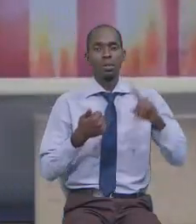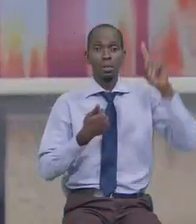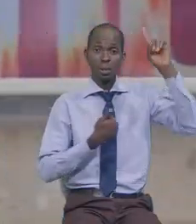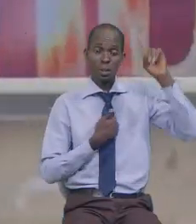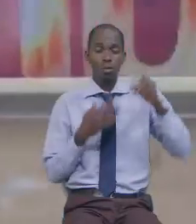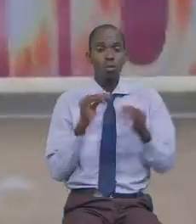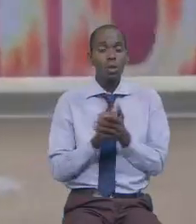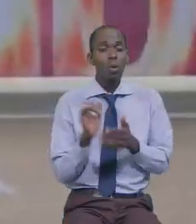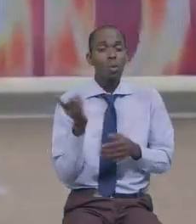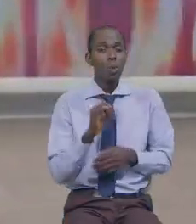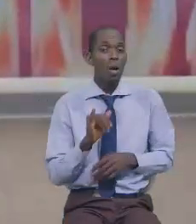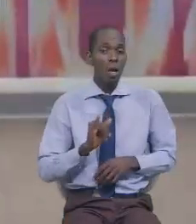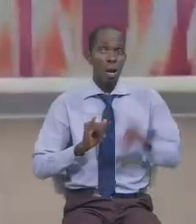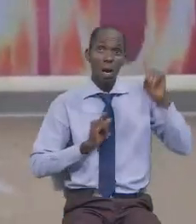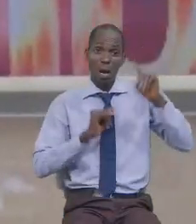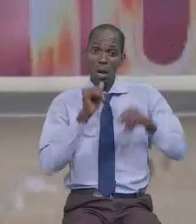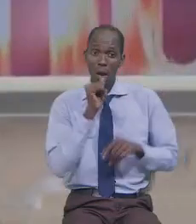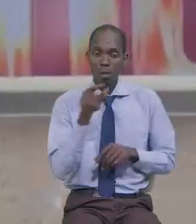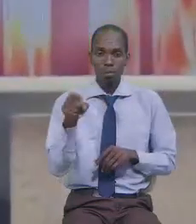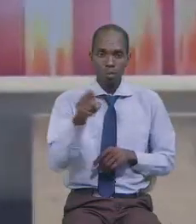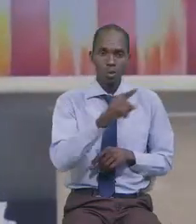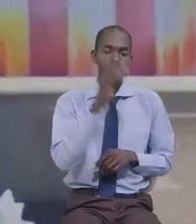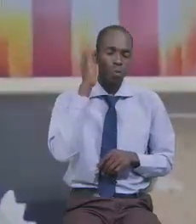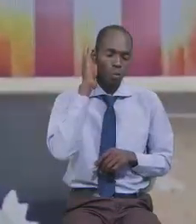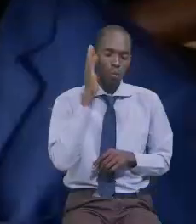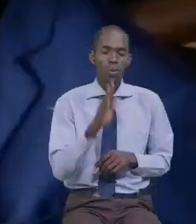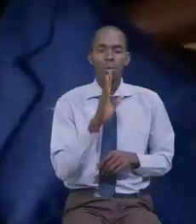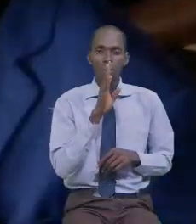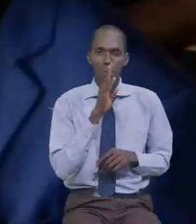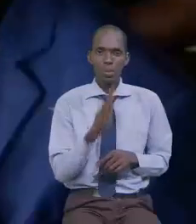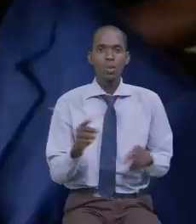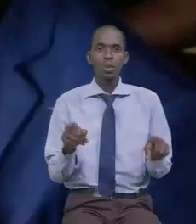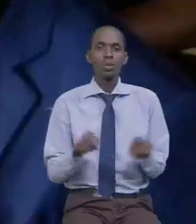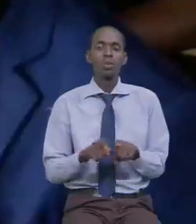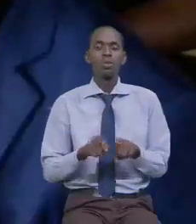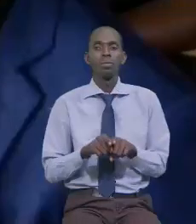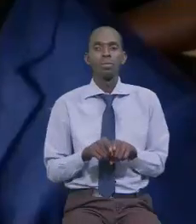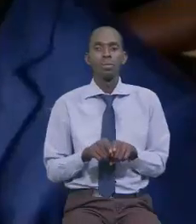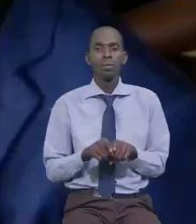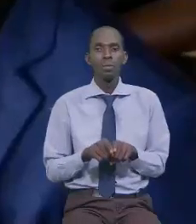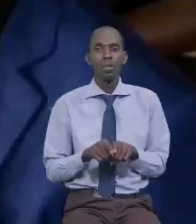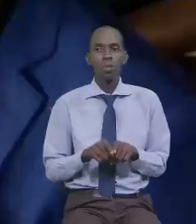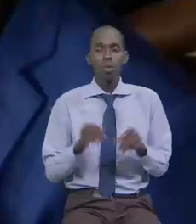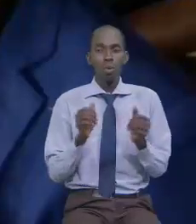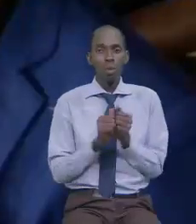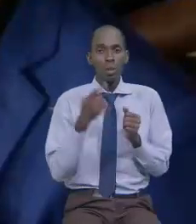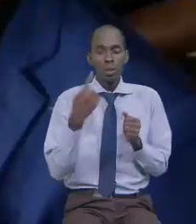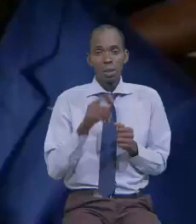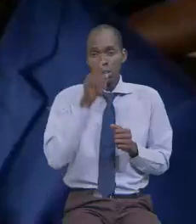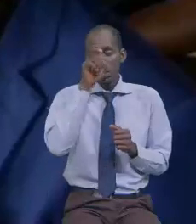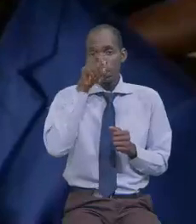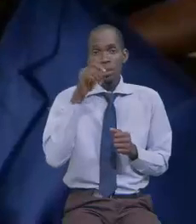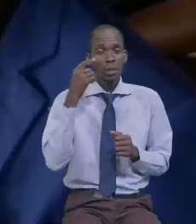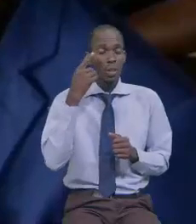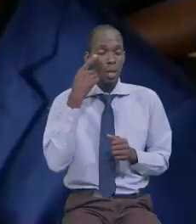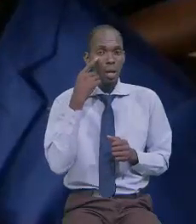am, there you will be. With the eagle's eye, I see you